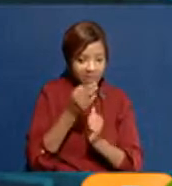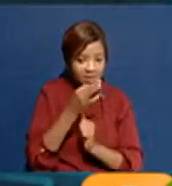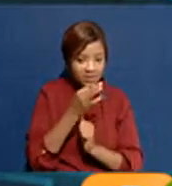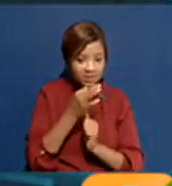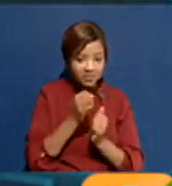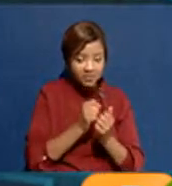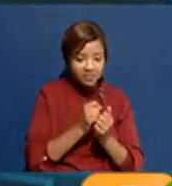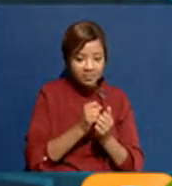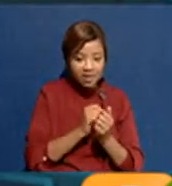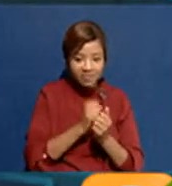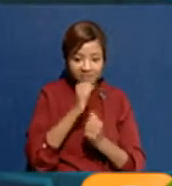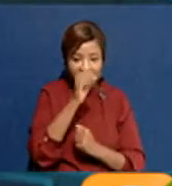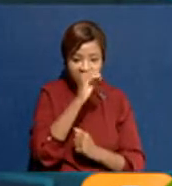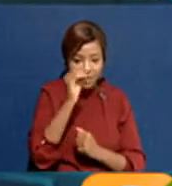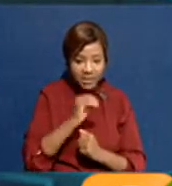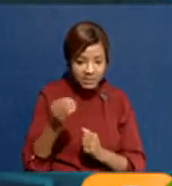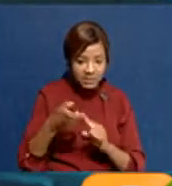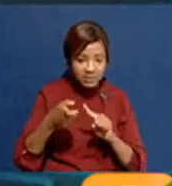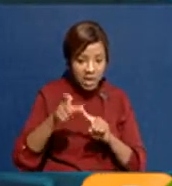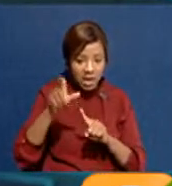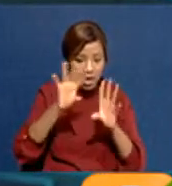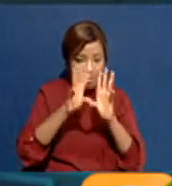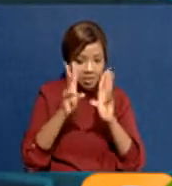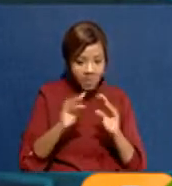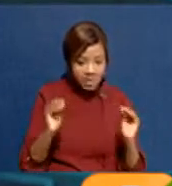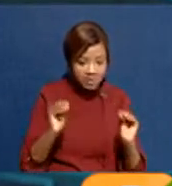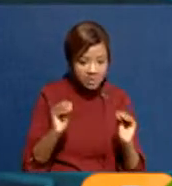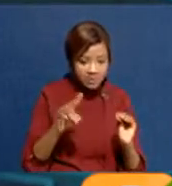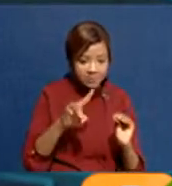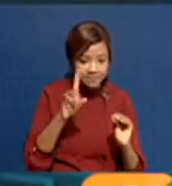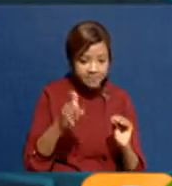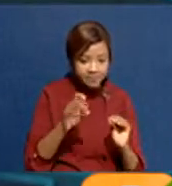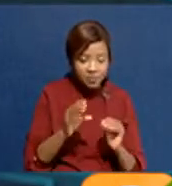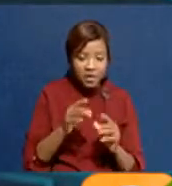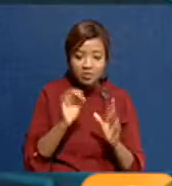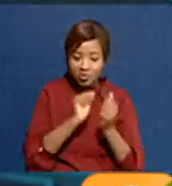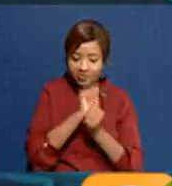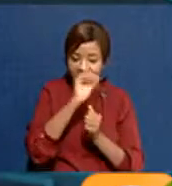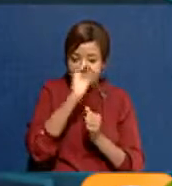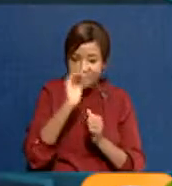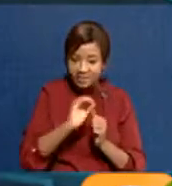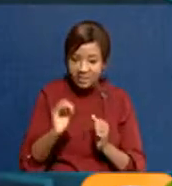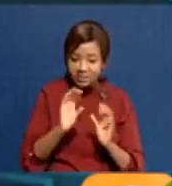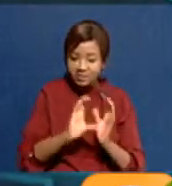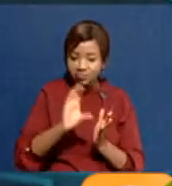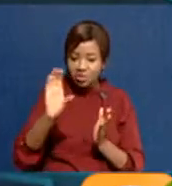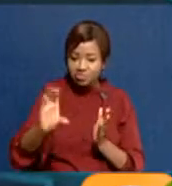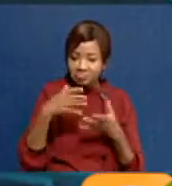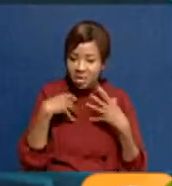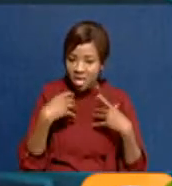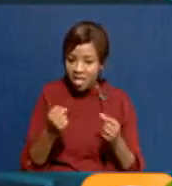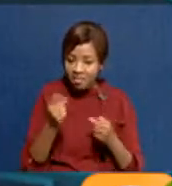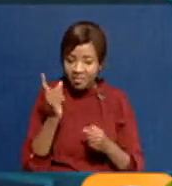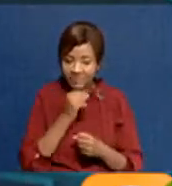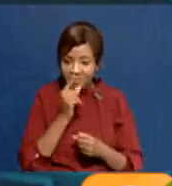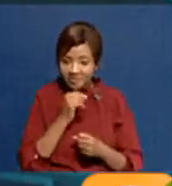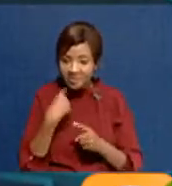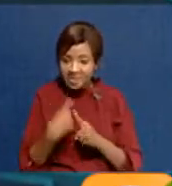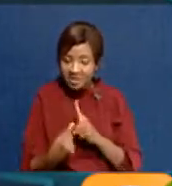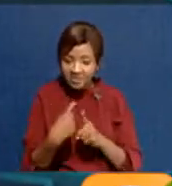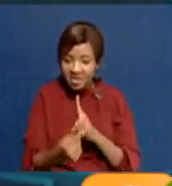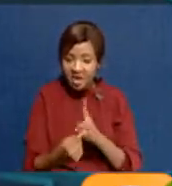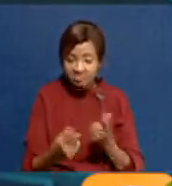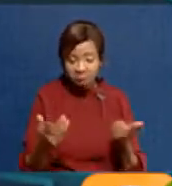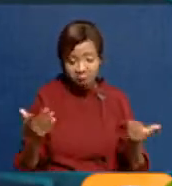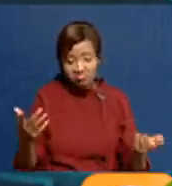our health funding? Yeah, as much as we are a devolved country, we are all Kenyans. Every child in Migori,